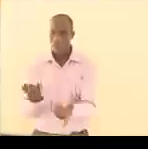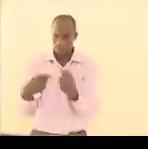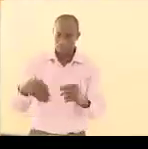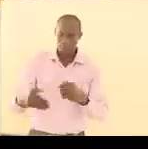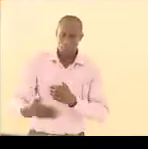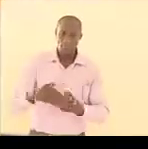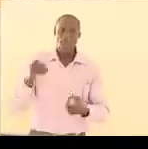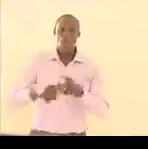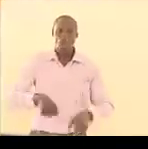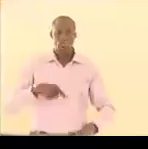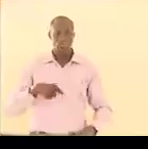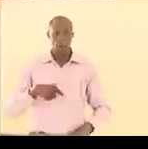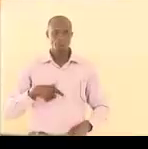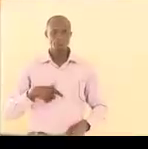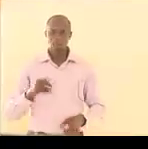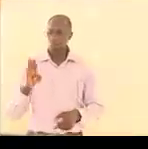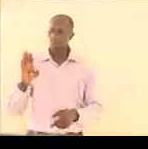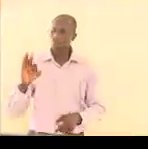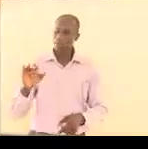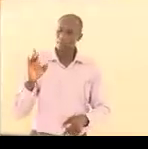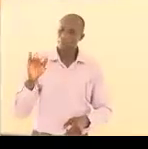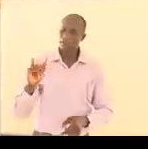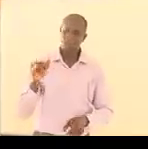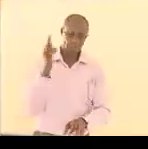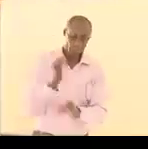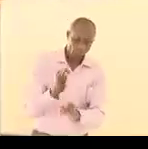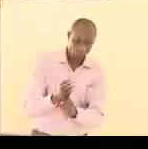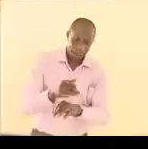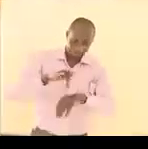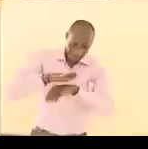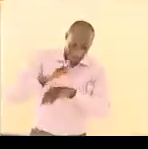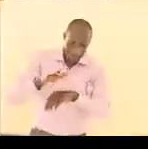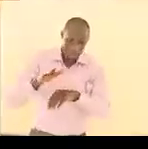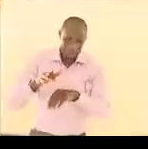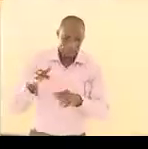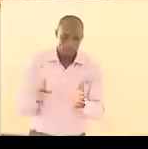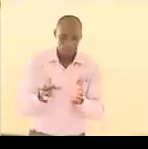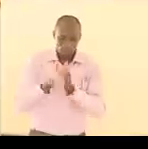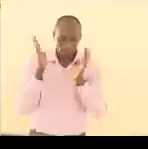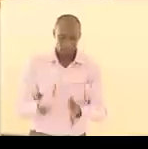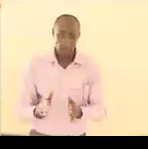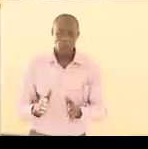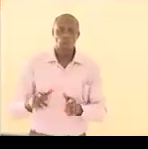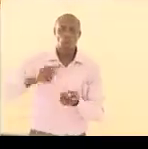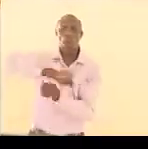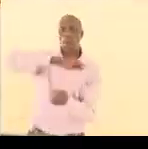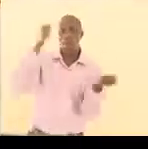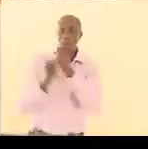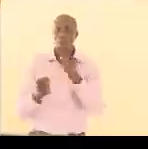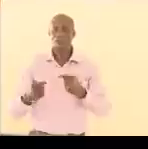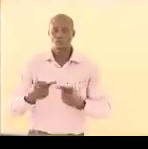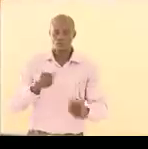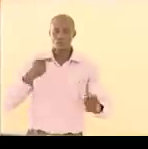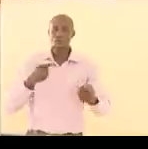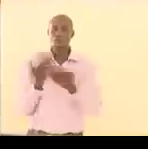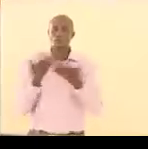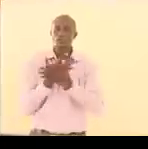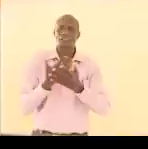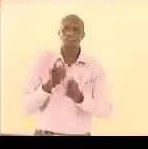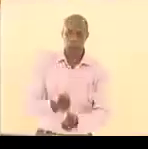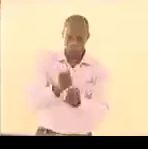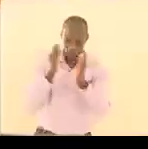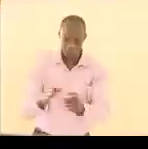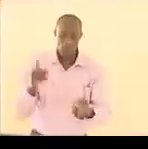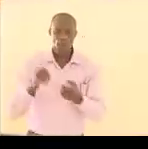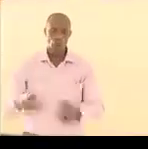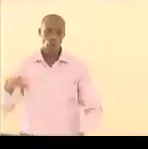life. By faith, the early Christians were transformed from frightened disciples into bold